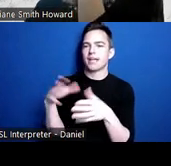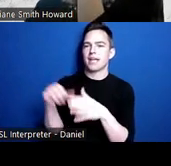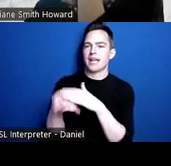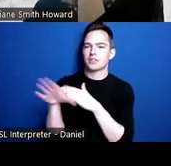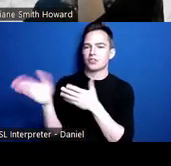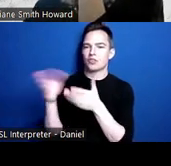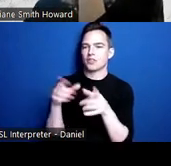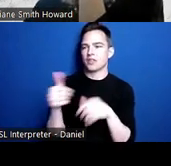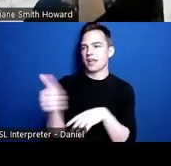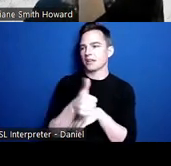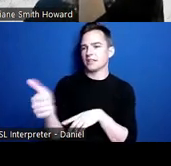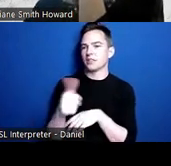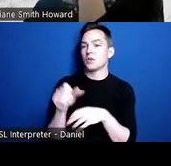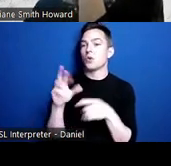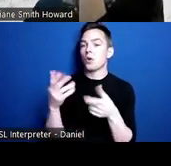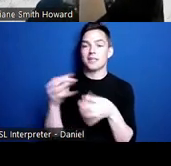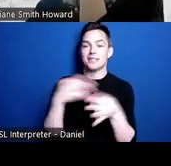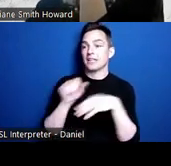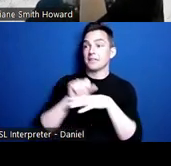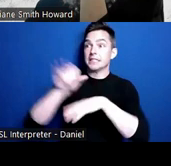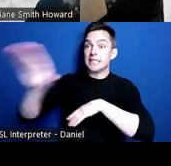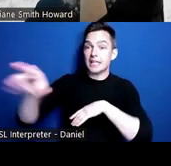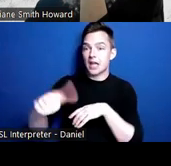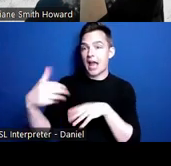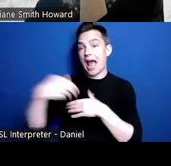being either shipped out of state or shipped to